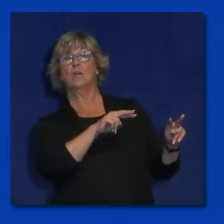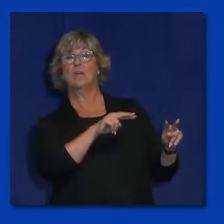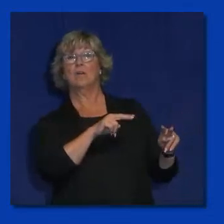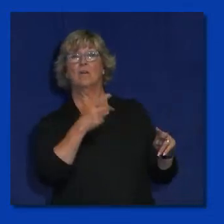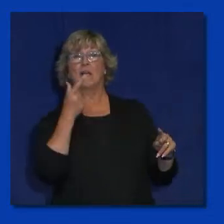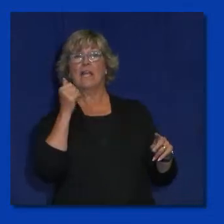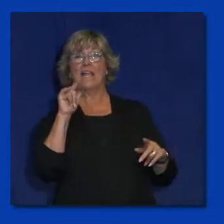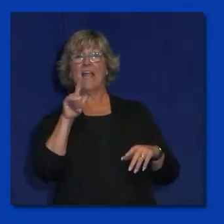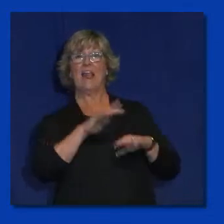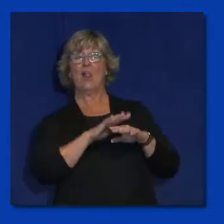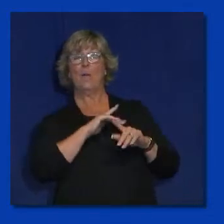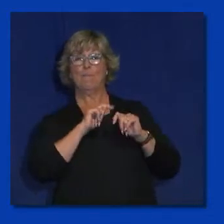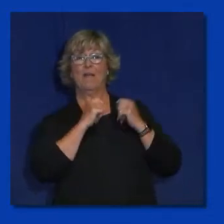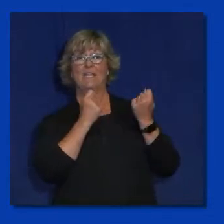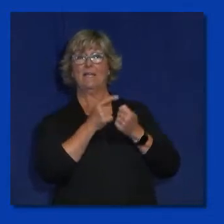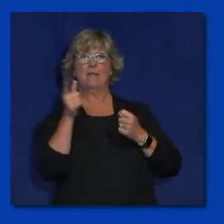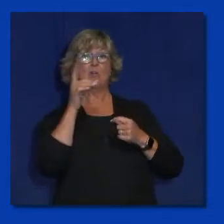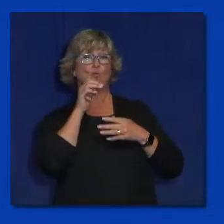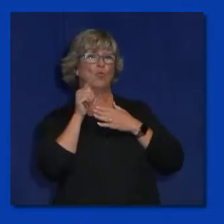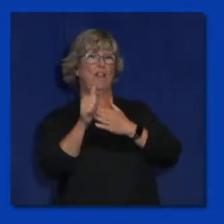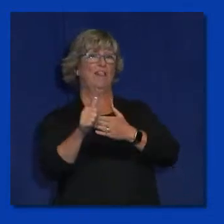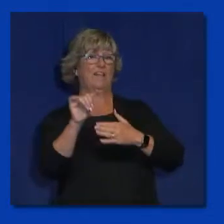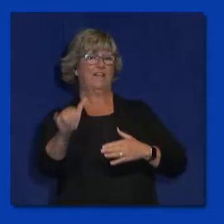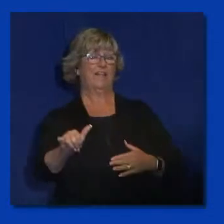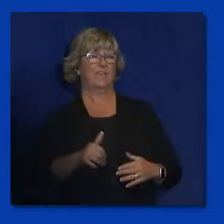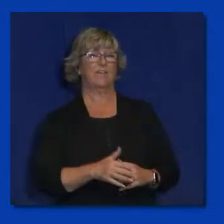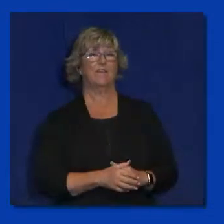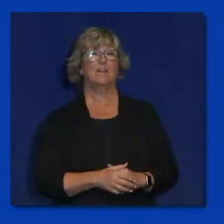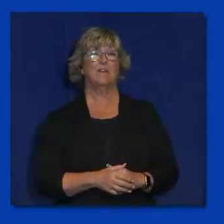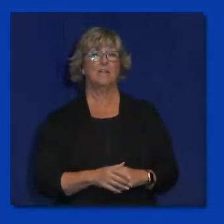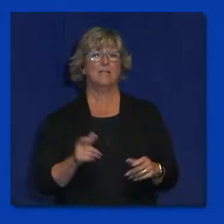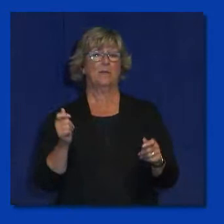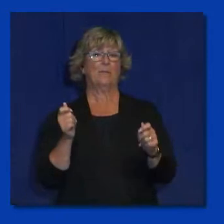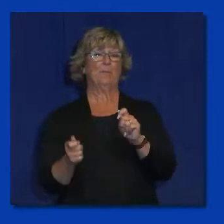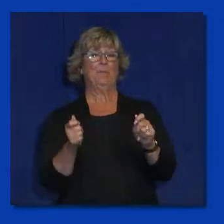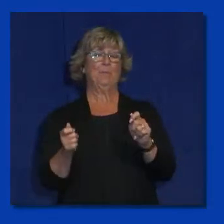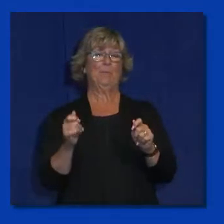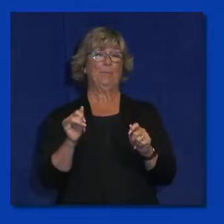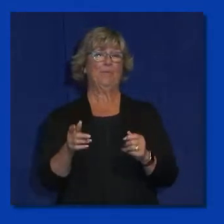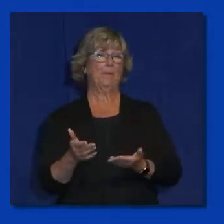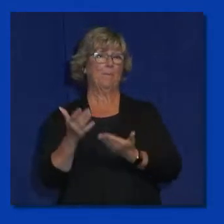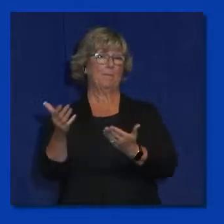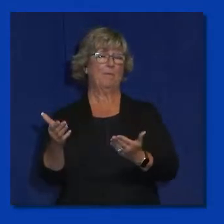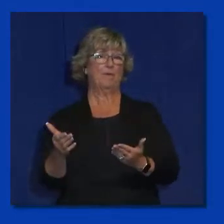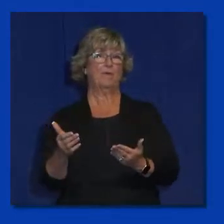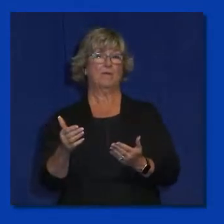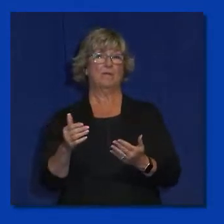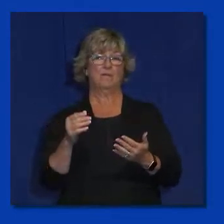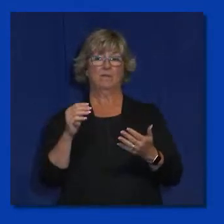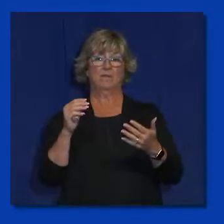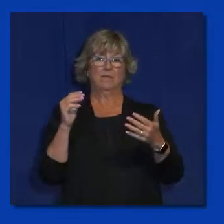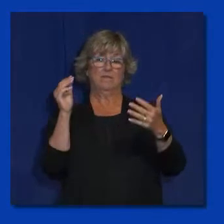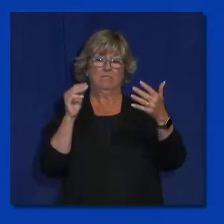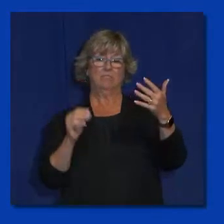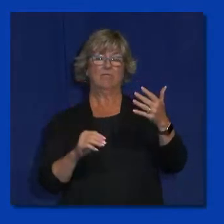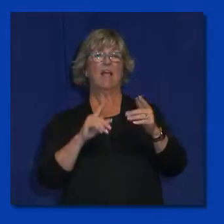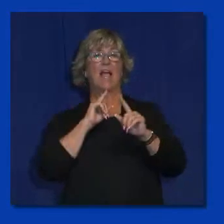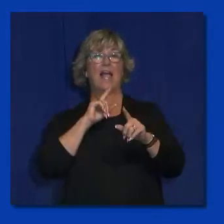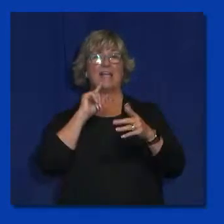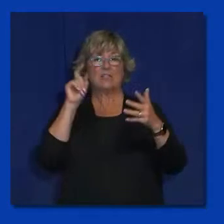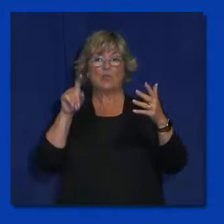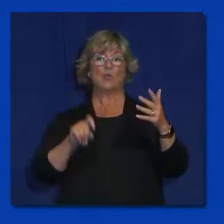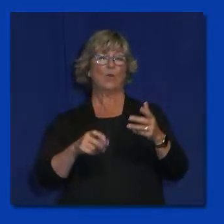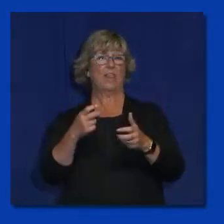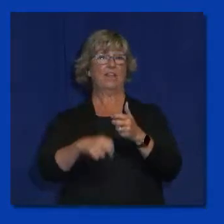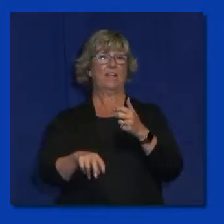my team, she's leading this, to tweak this proposal and fill in all the blanks, answer the good questions,